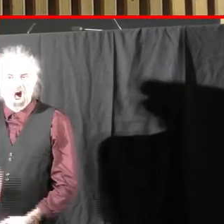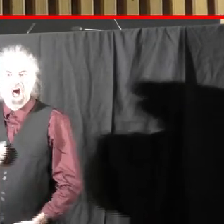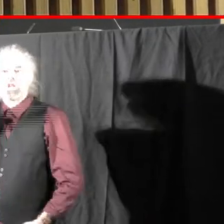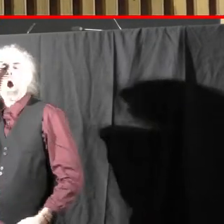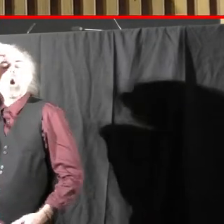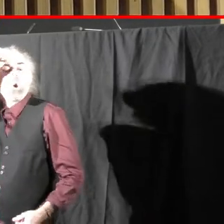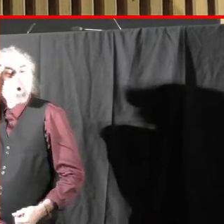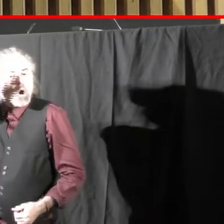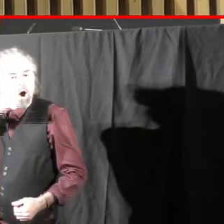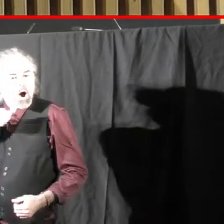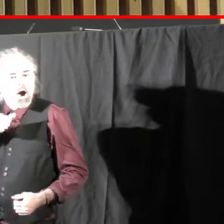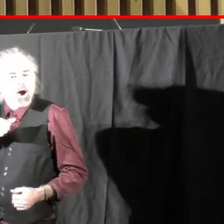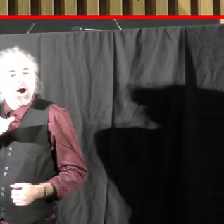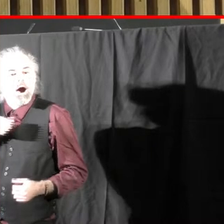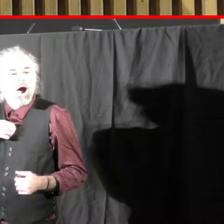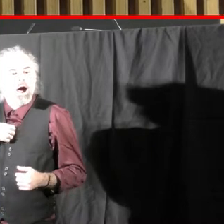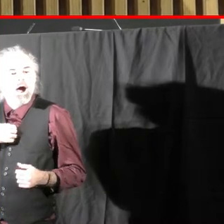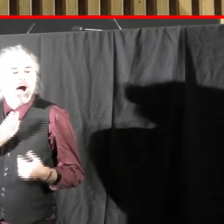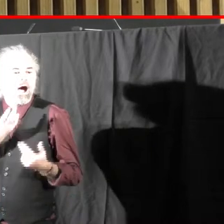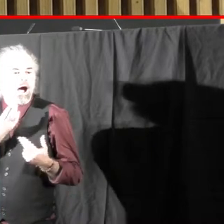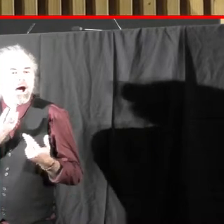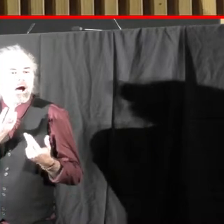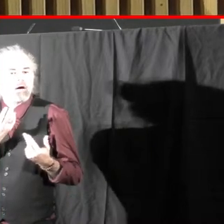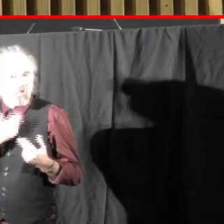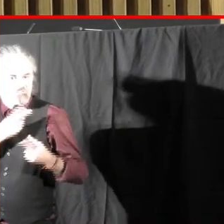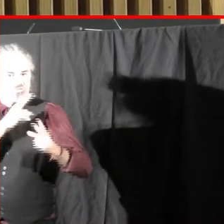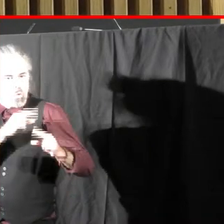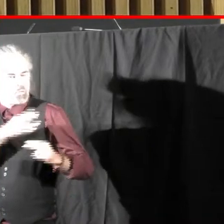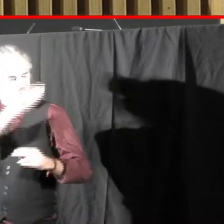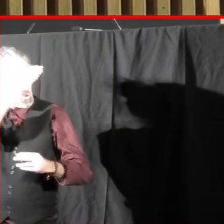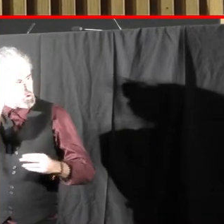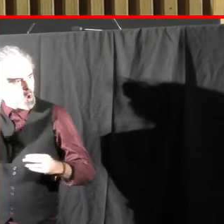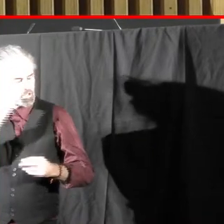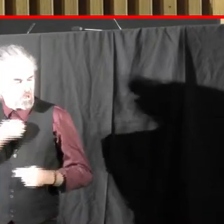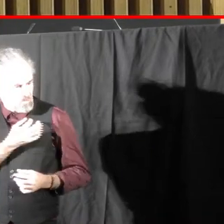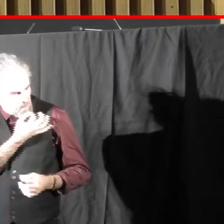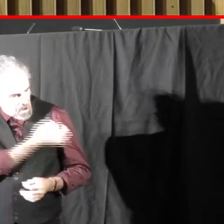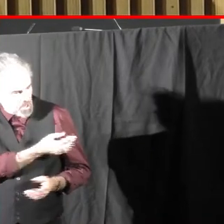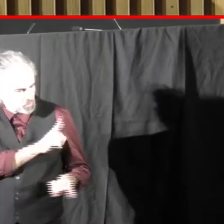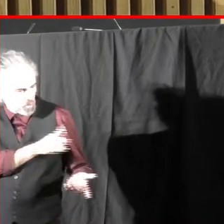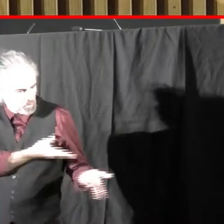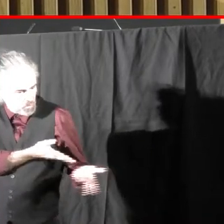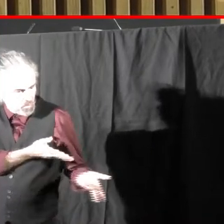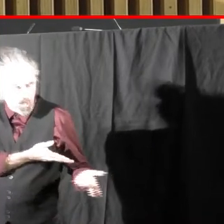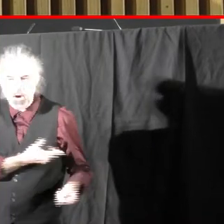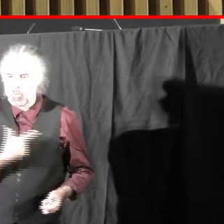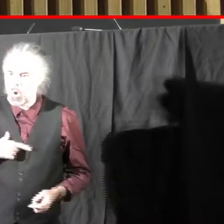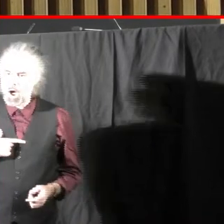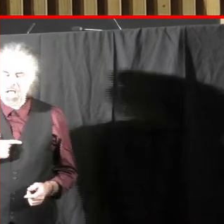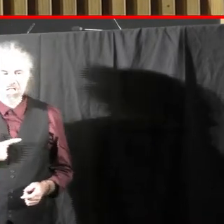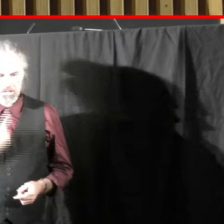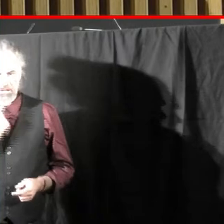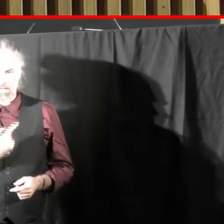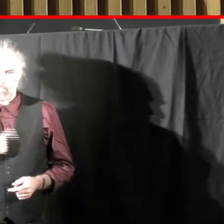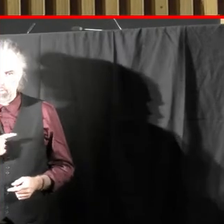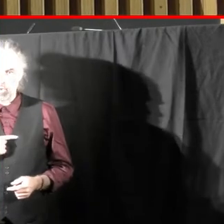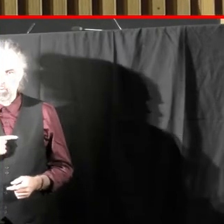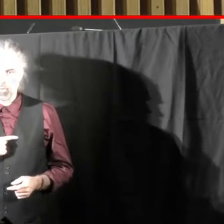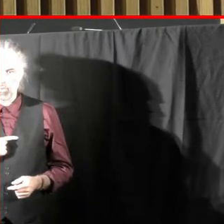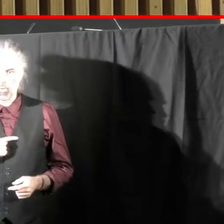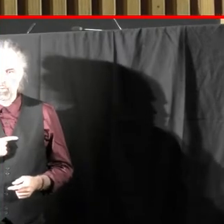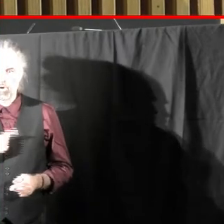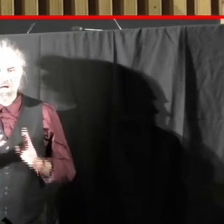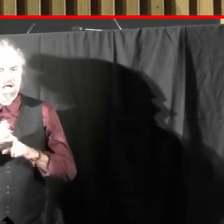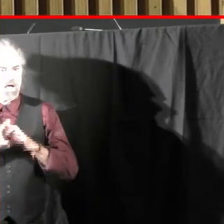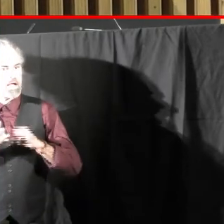I talked to the nurses and I asked them what was the reason, and they said that it was because nastoids